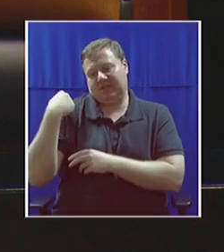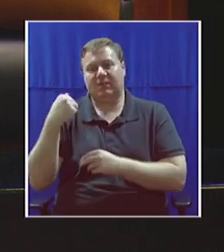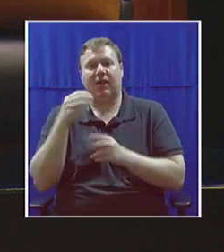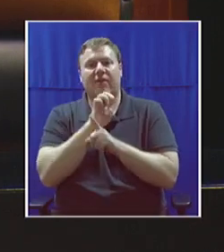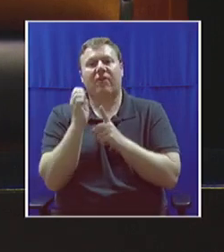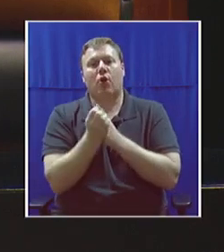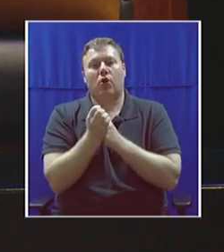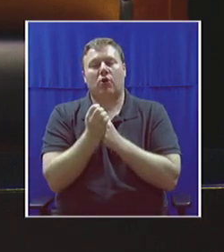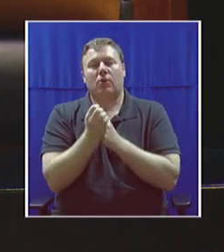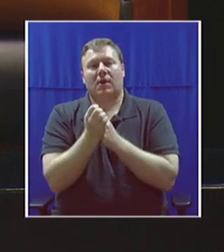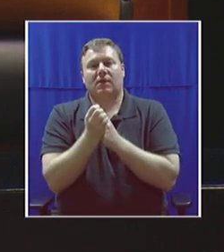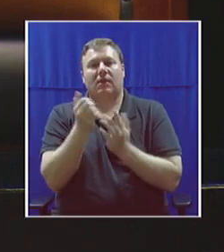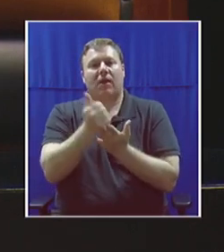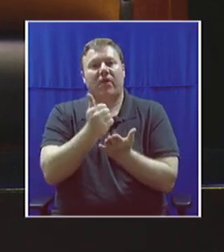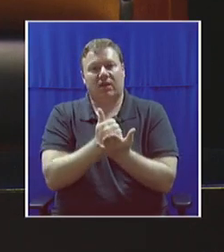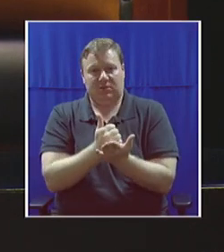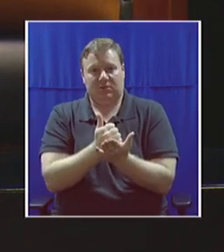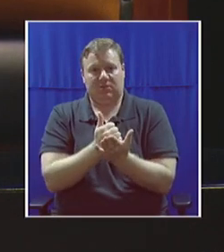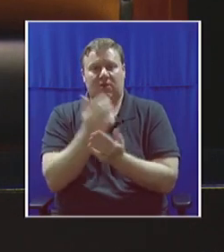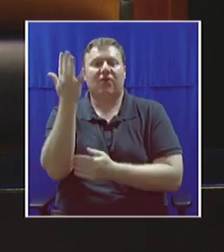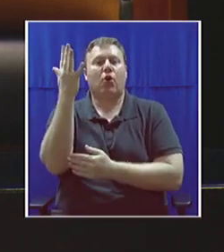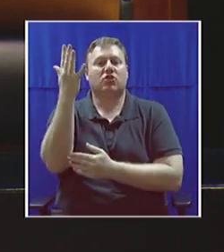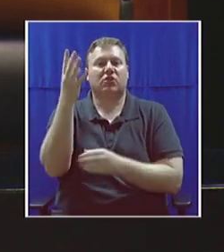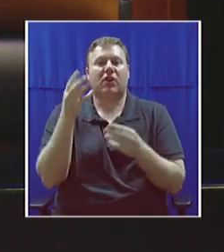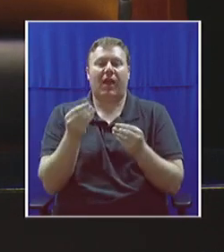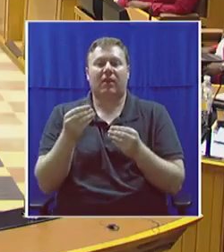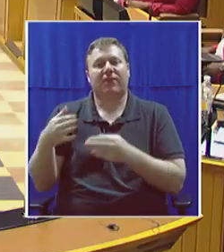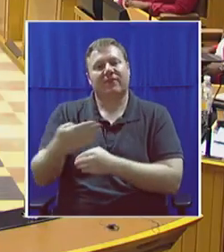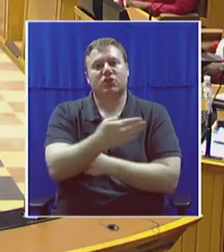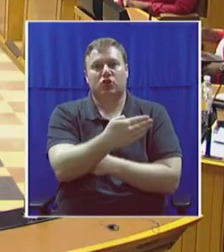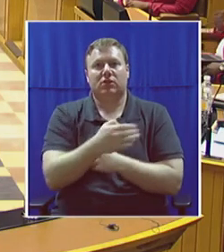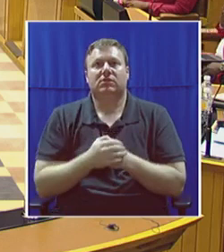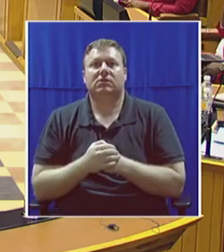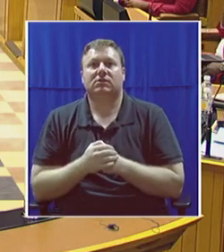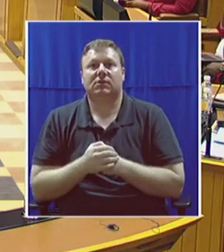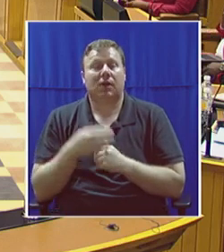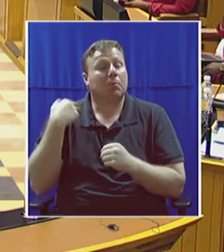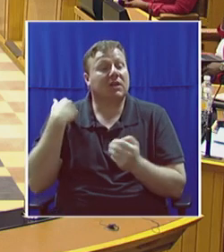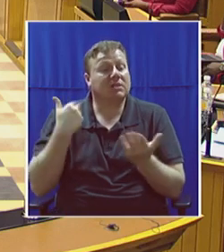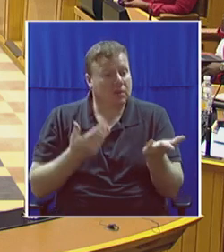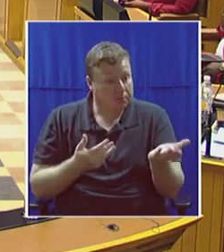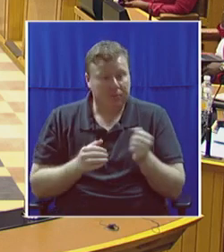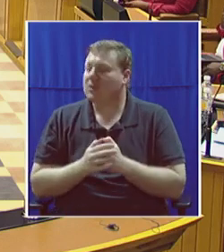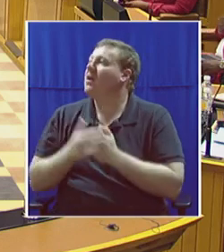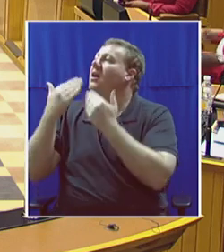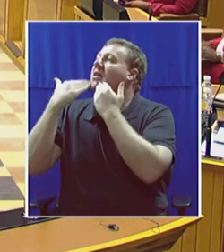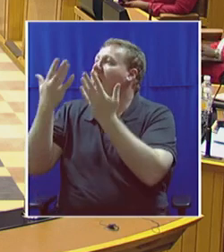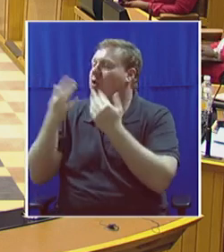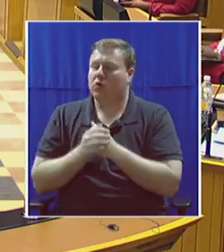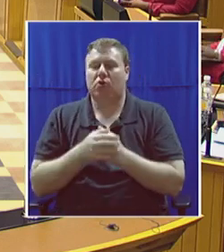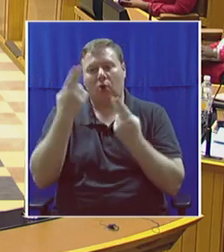and Fisheries honorable min thank you very much honorable